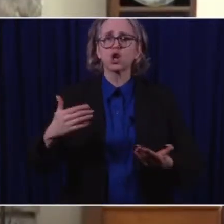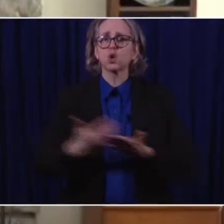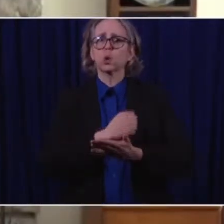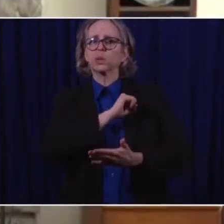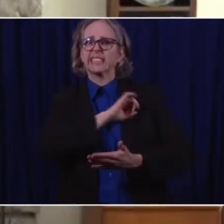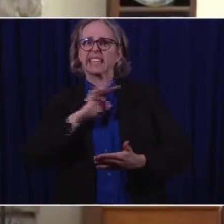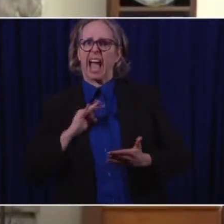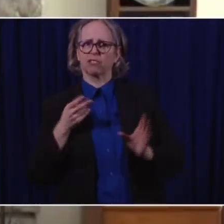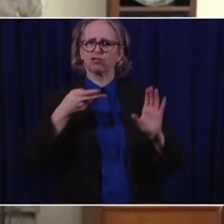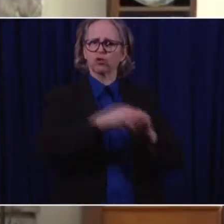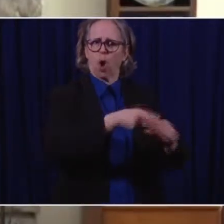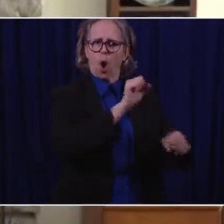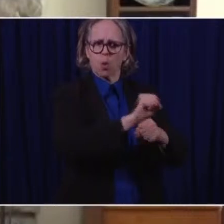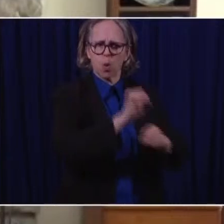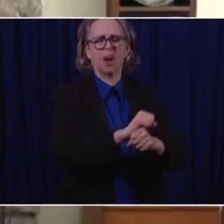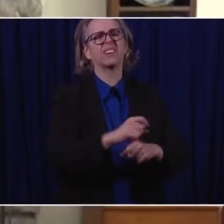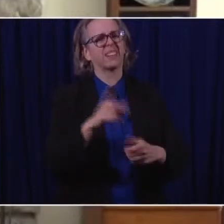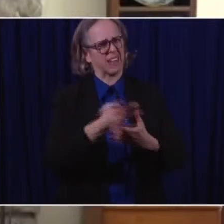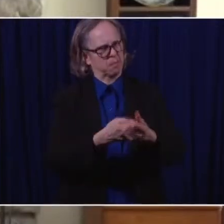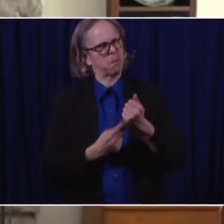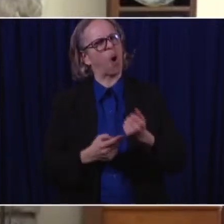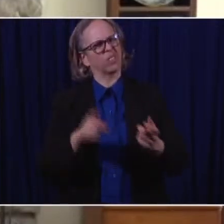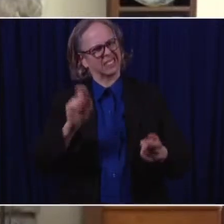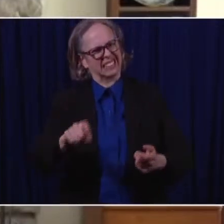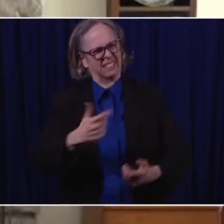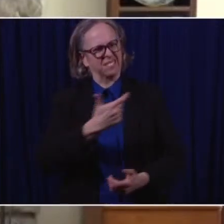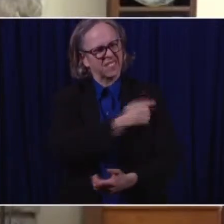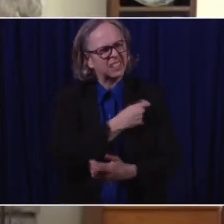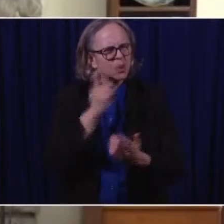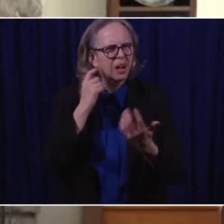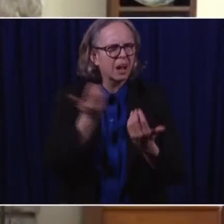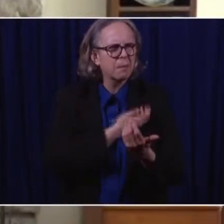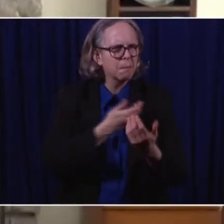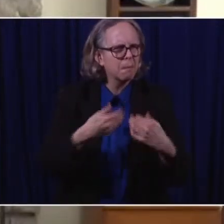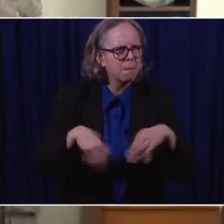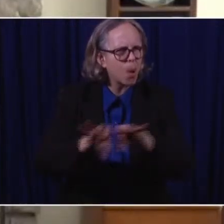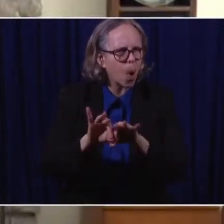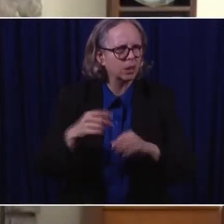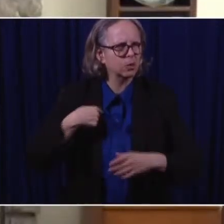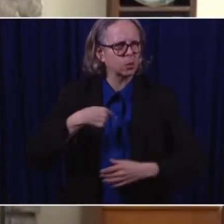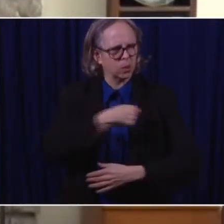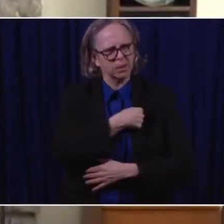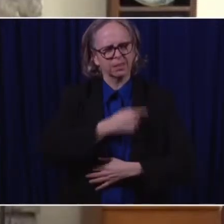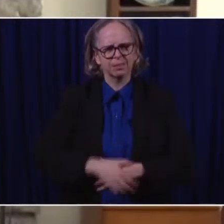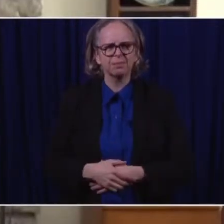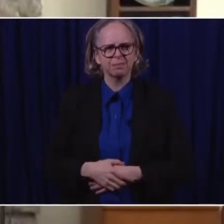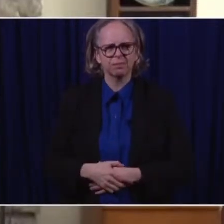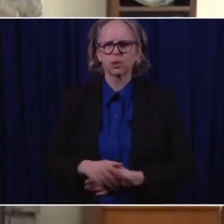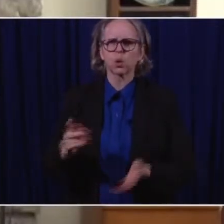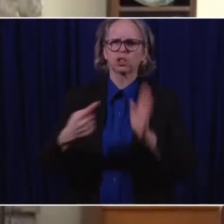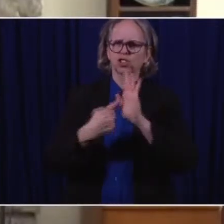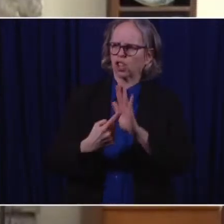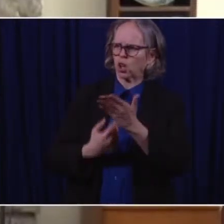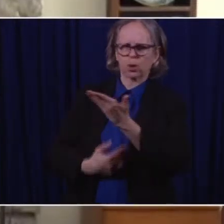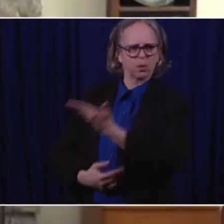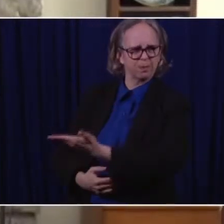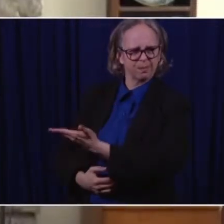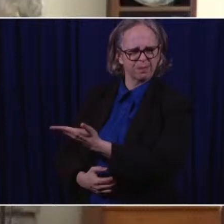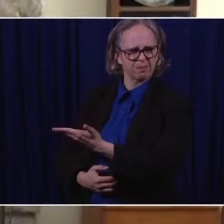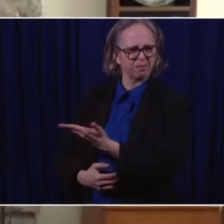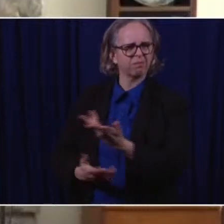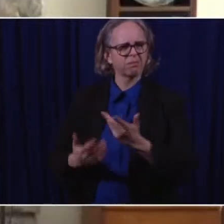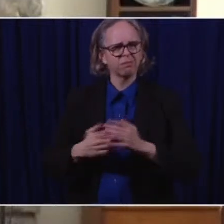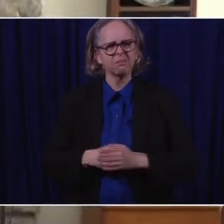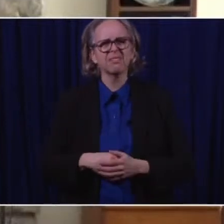do that. But let me take a look at the slide. This is a slide, and is comparing, these are